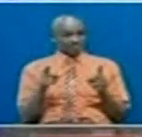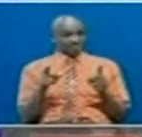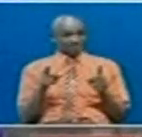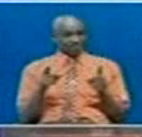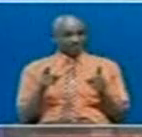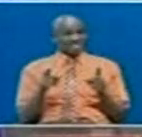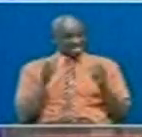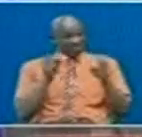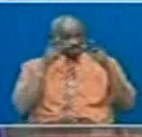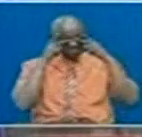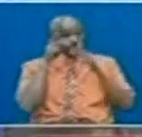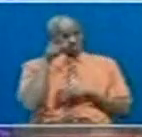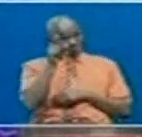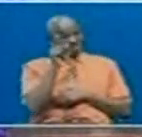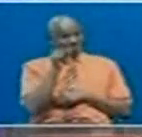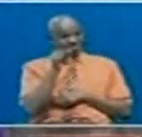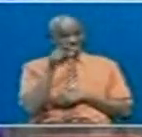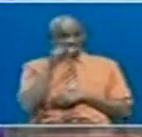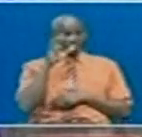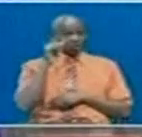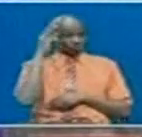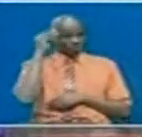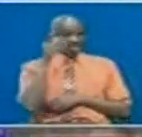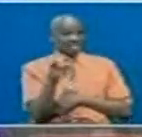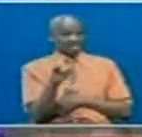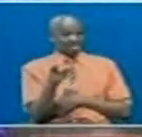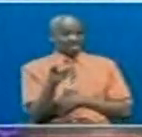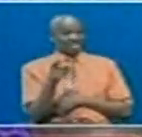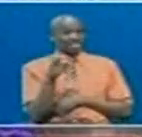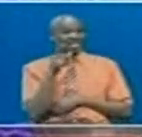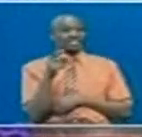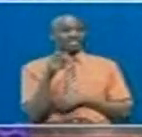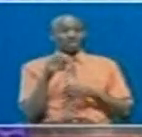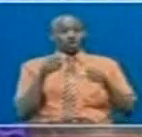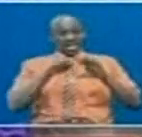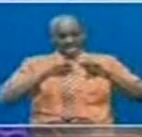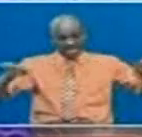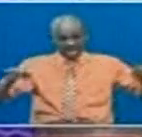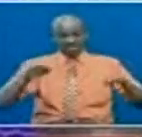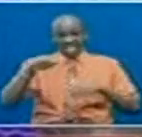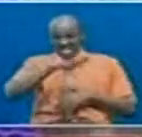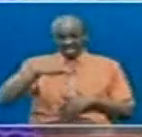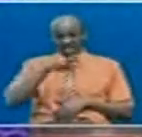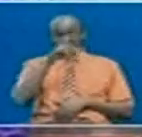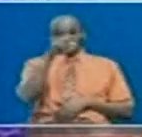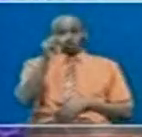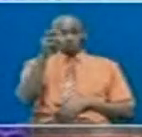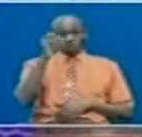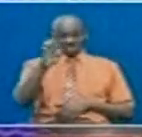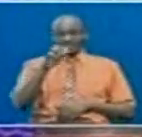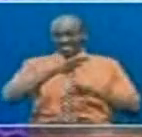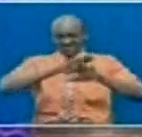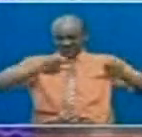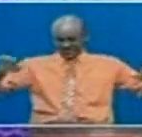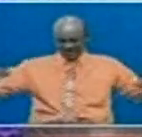if it is Al-Shabaab and they're coming from Somalia, that buffer zone, if it is created, we can be